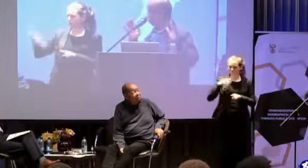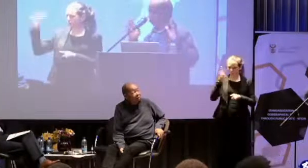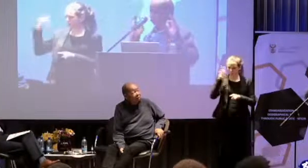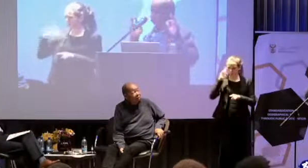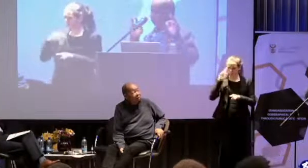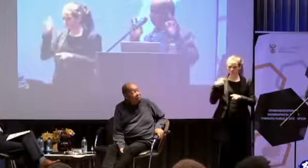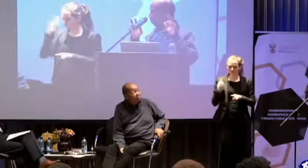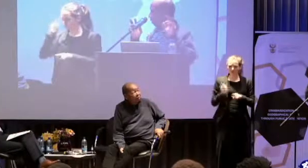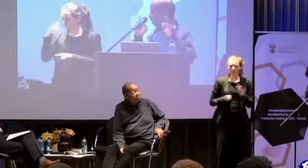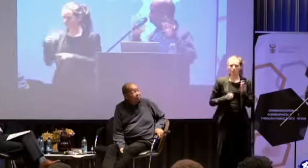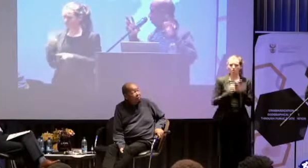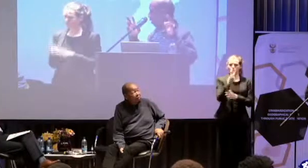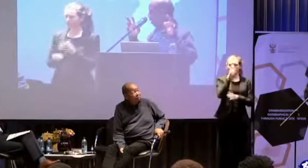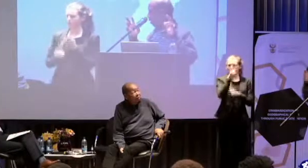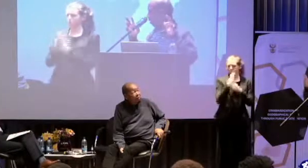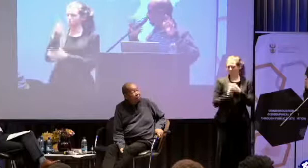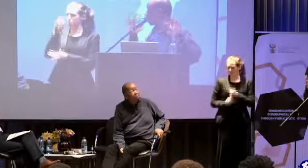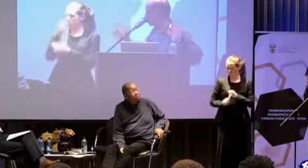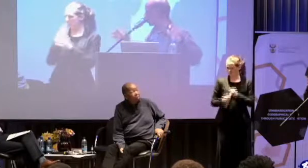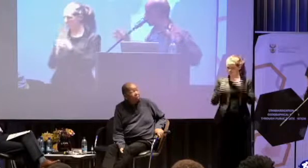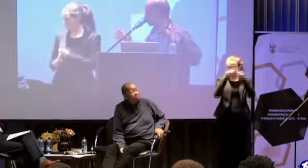always a bilingual signage.